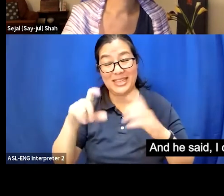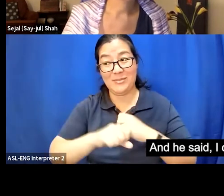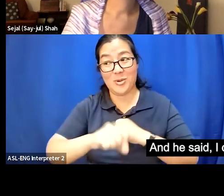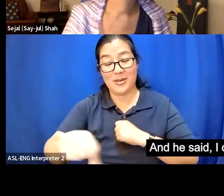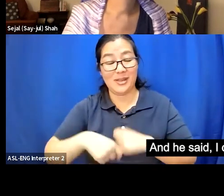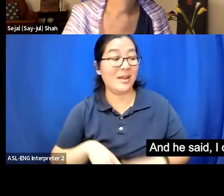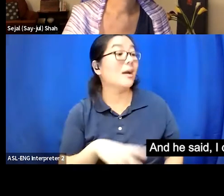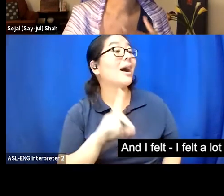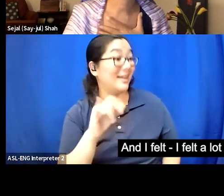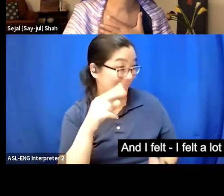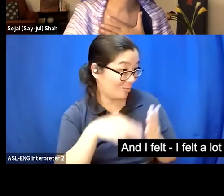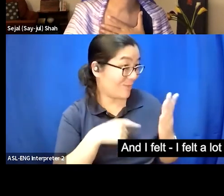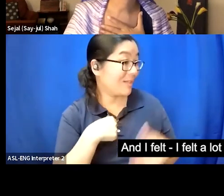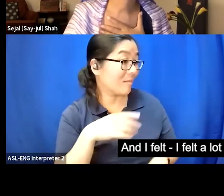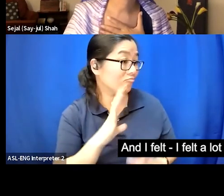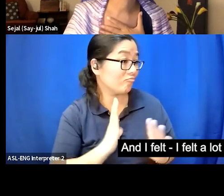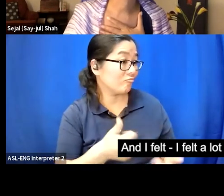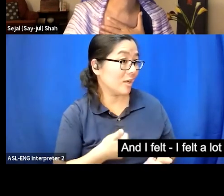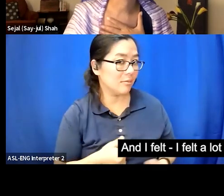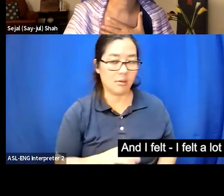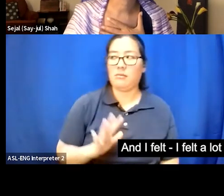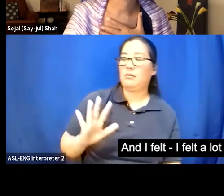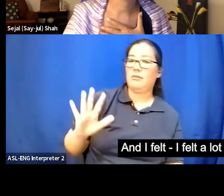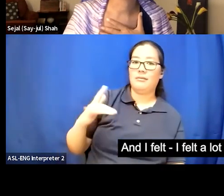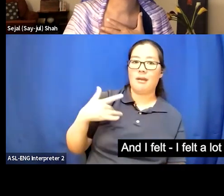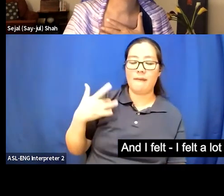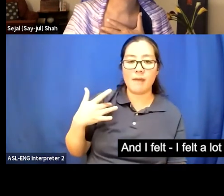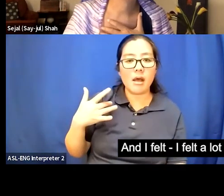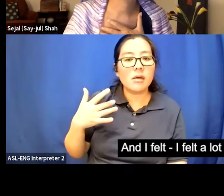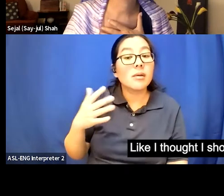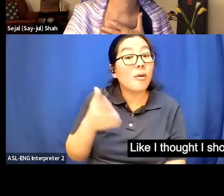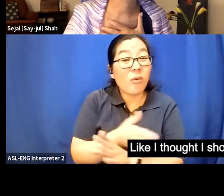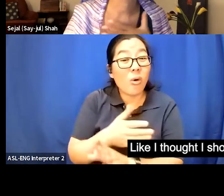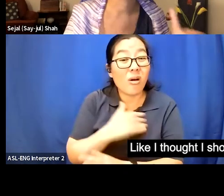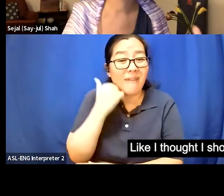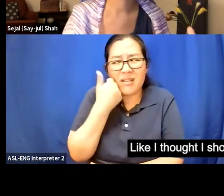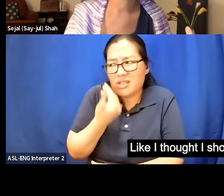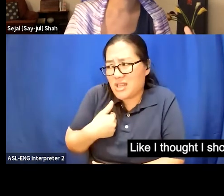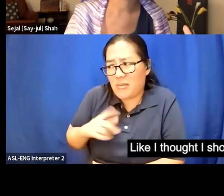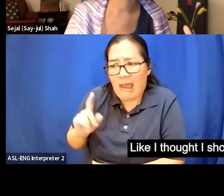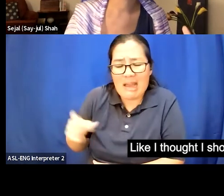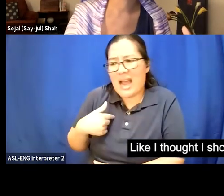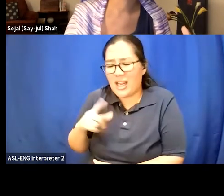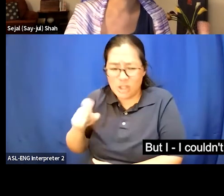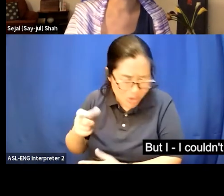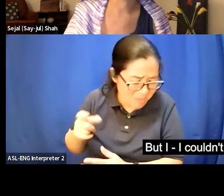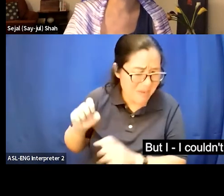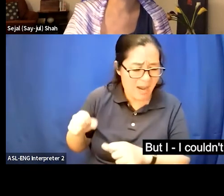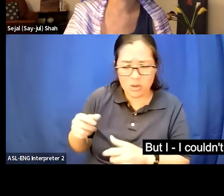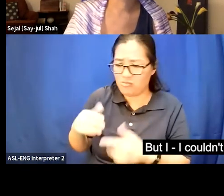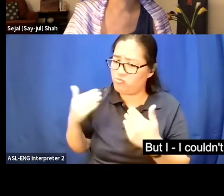that's fine. And I felt a lot of shame about asking, like, I thought I should be able to do this,